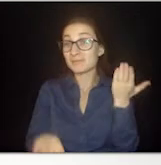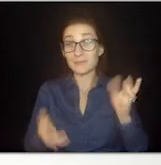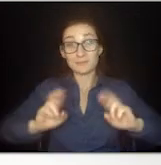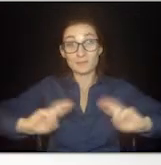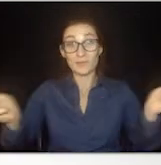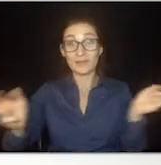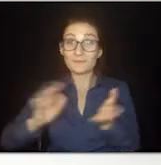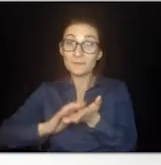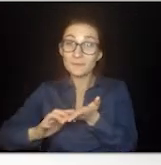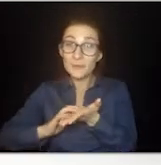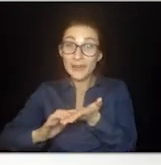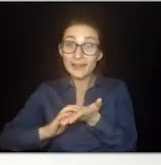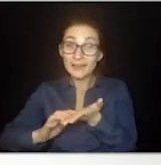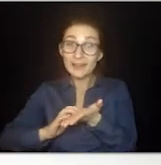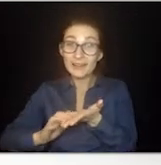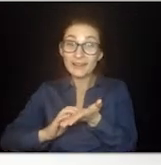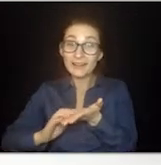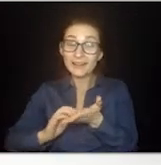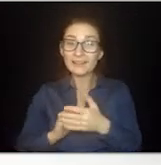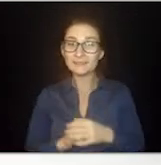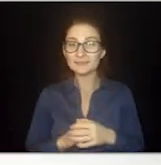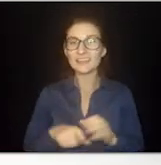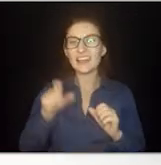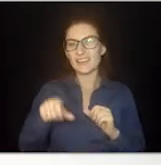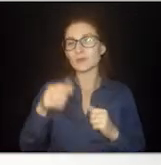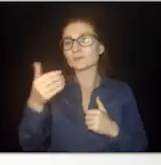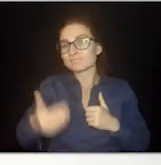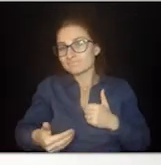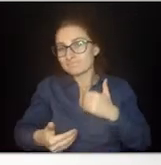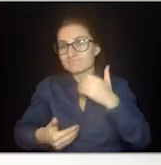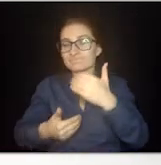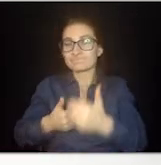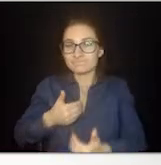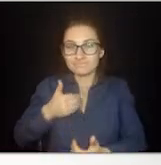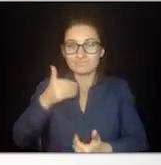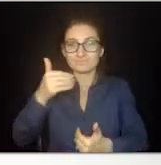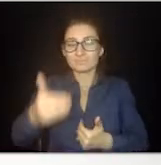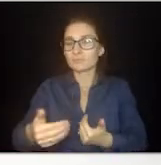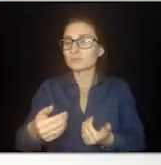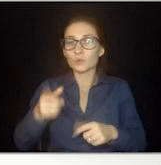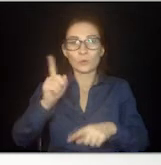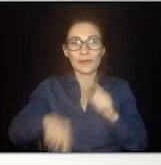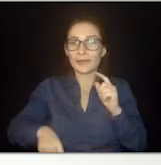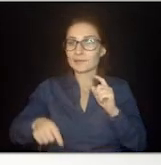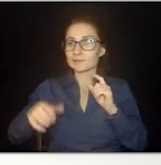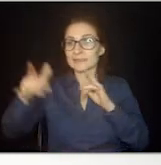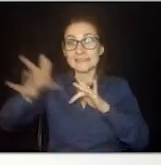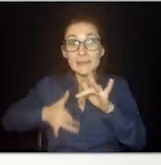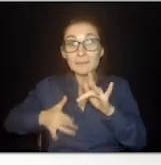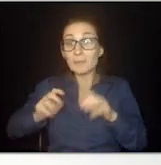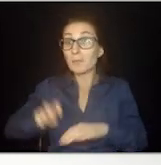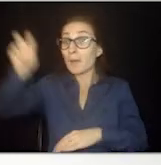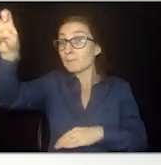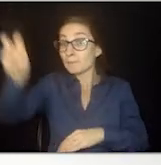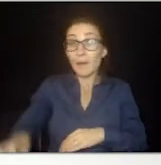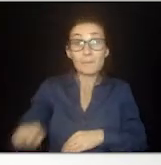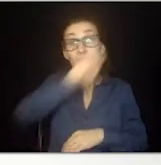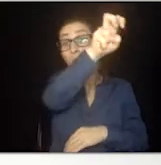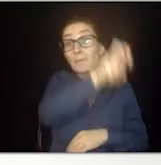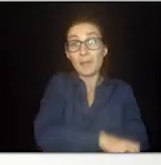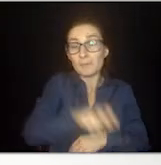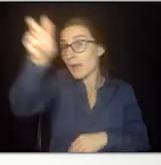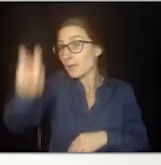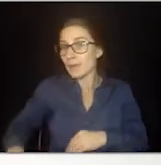they're ready for some Braille. It needs to go in the steps and stages. You can't go from one and skip